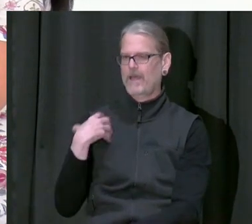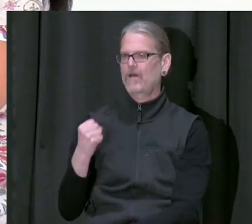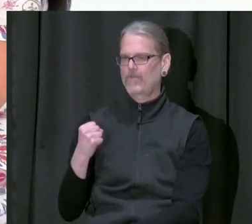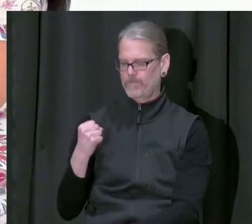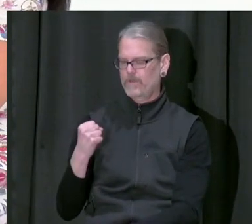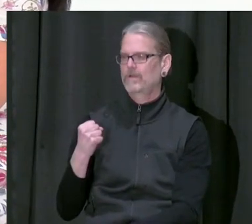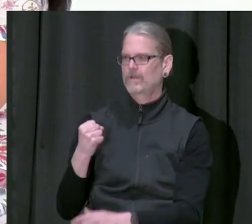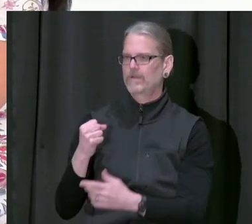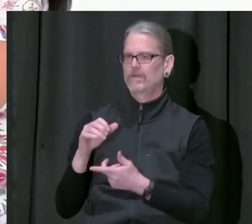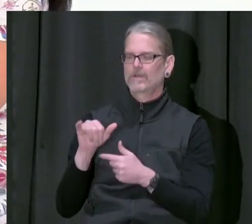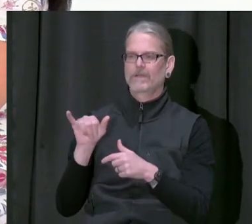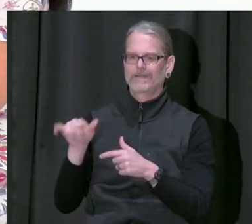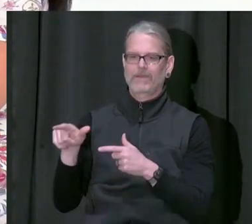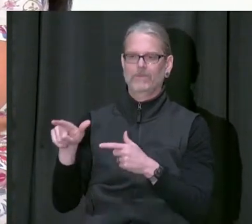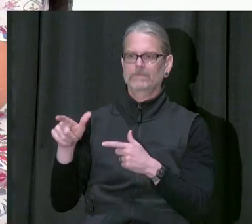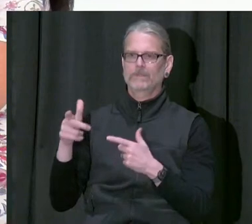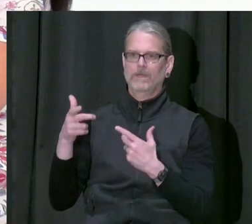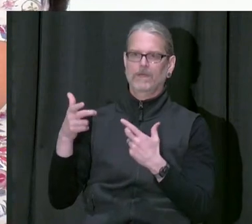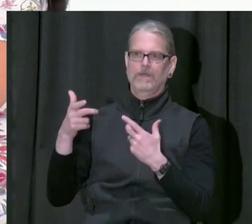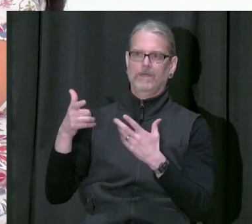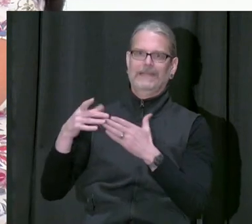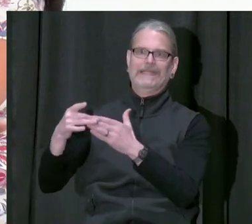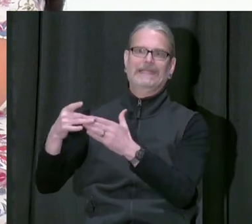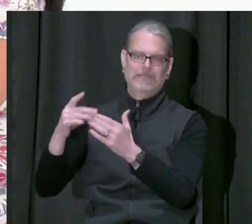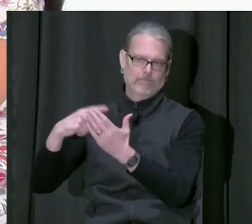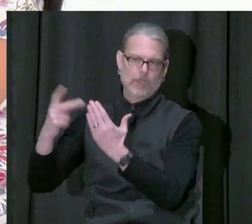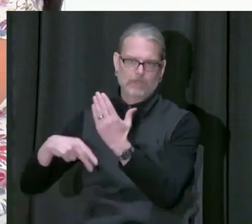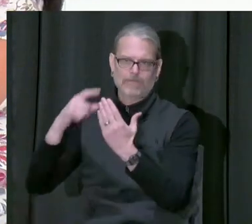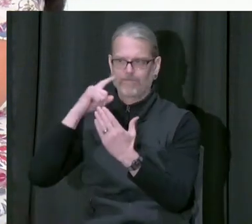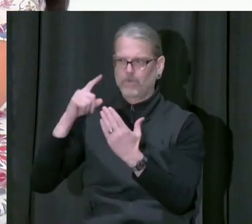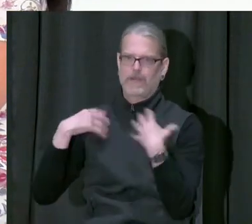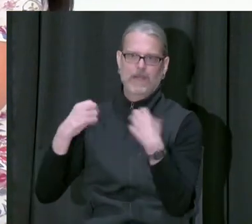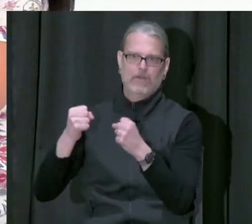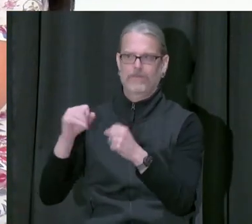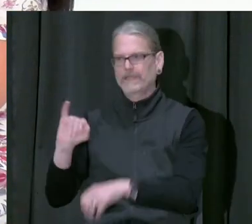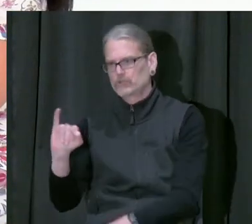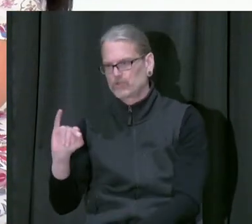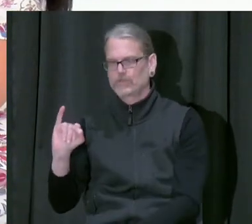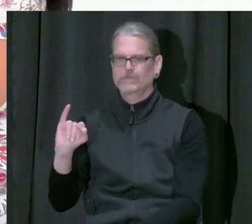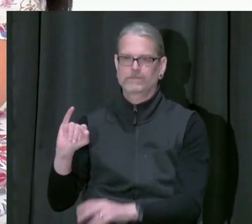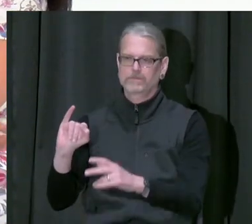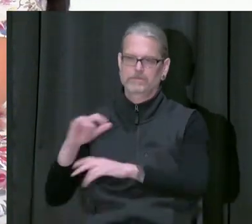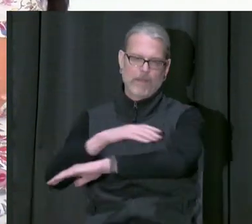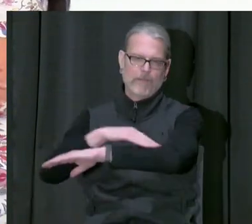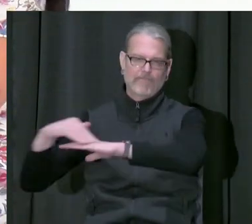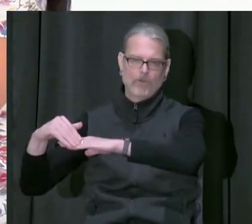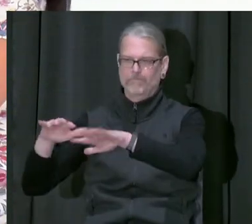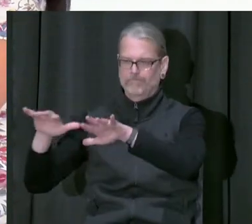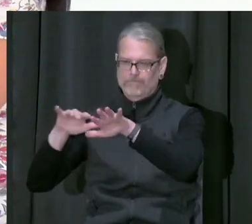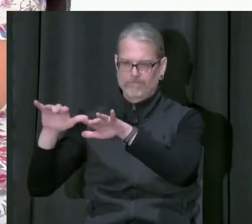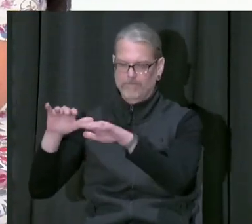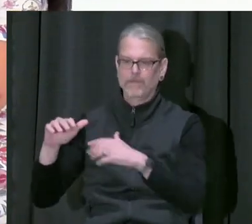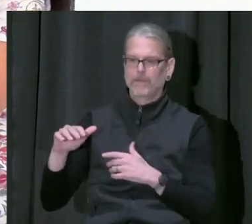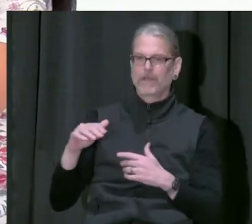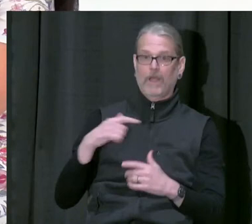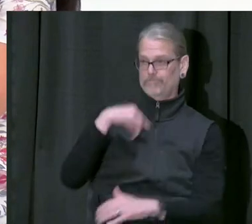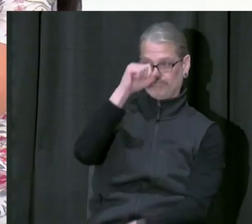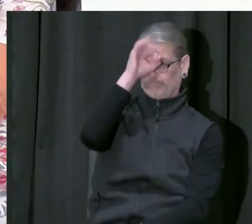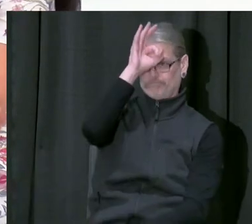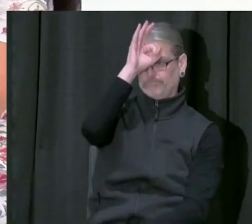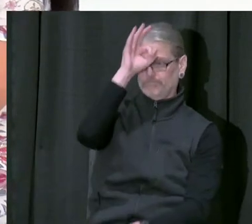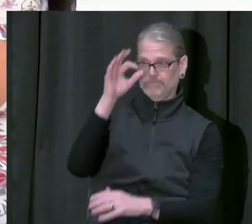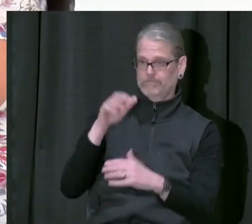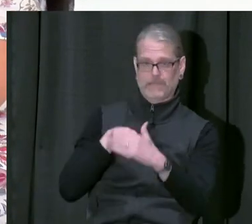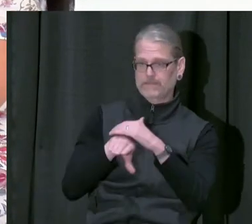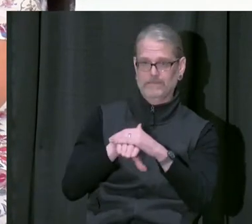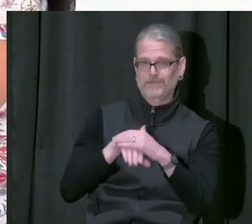the flagship product for Aetna as a health insurance platform. Didn't know anything about accessibility